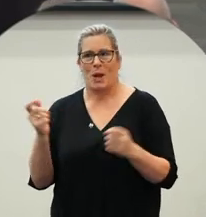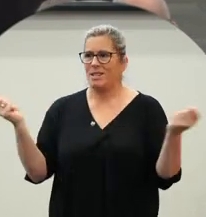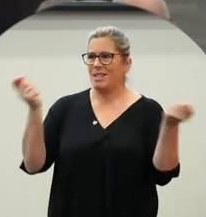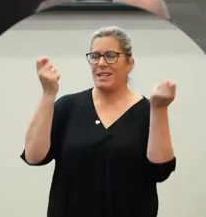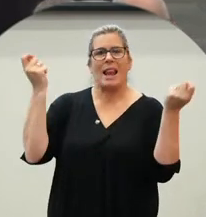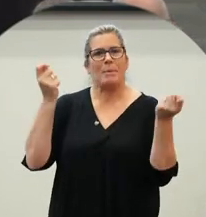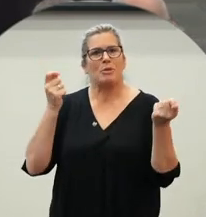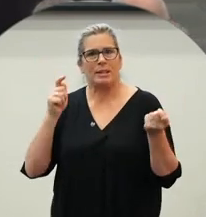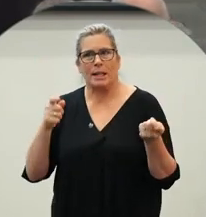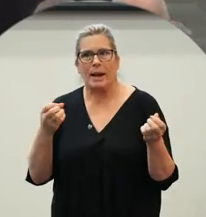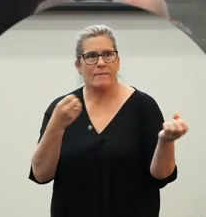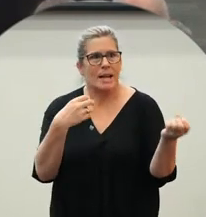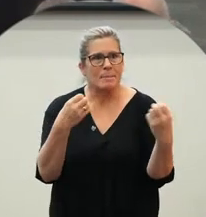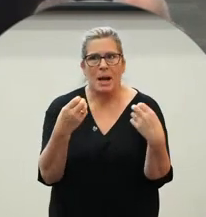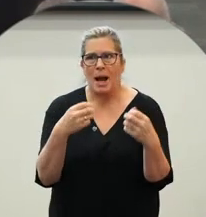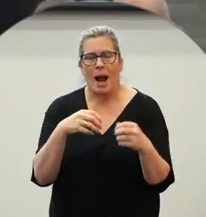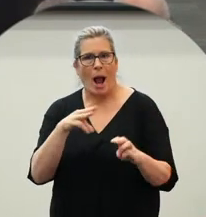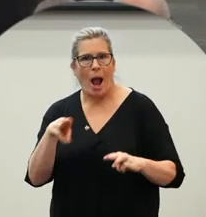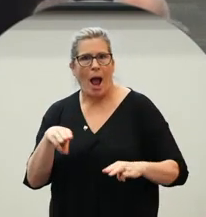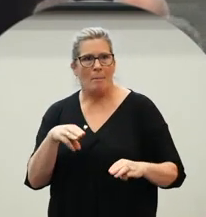this feedback, oh, wow,